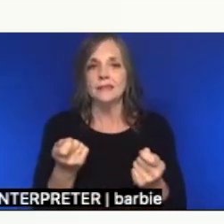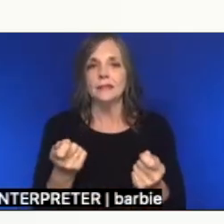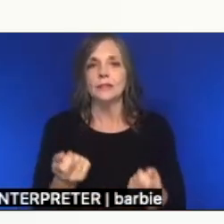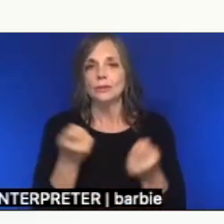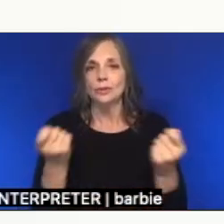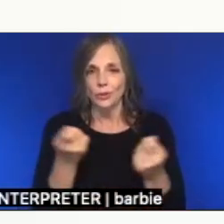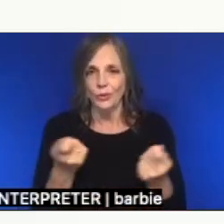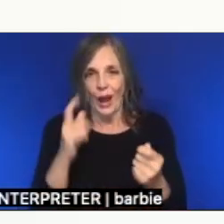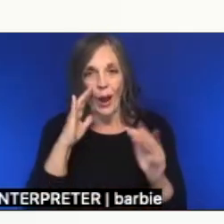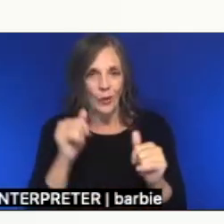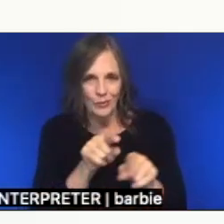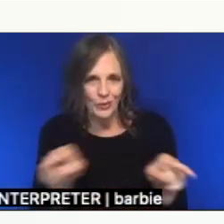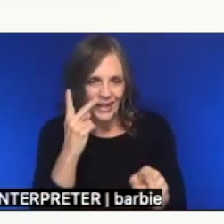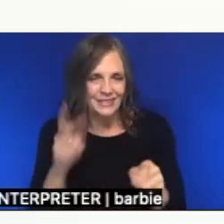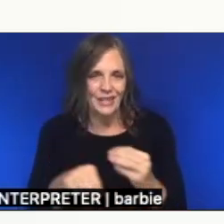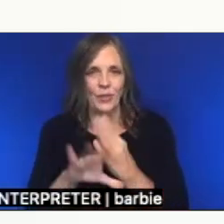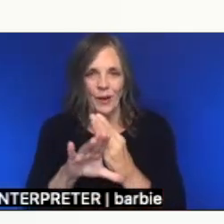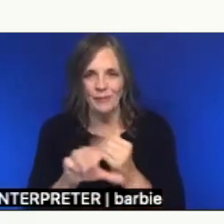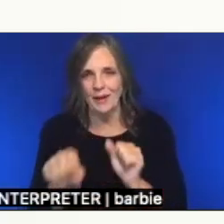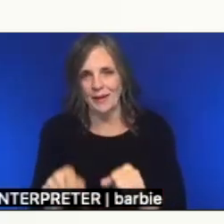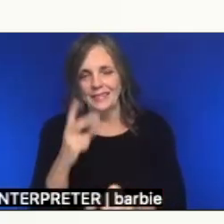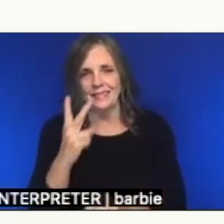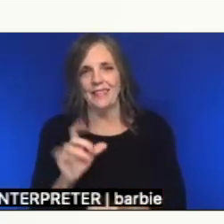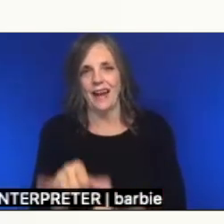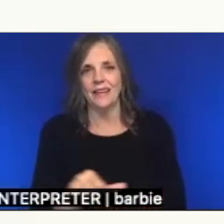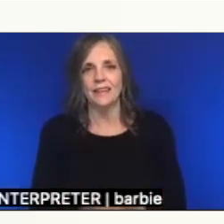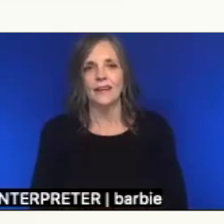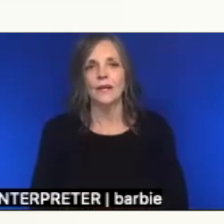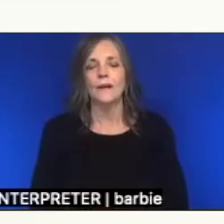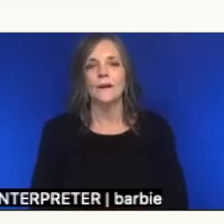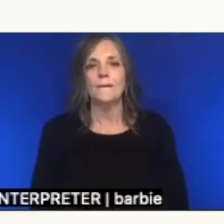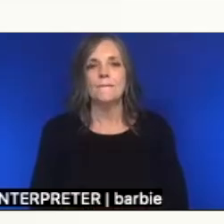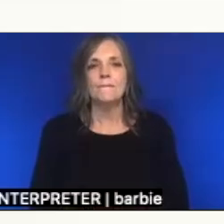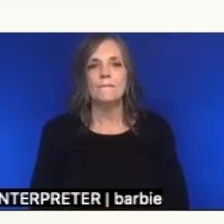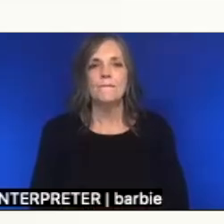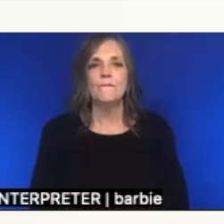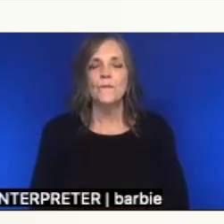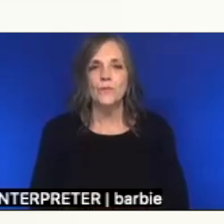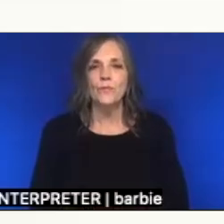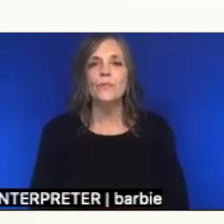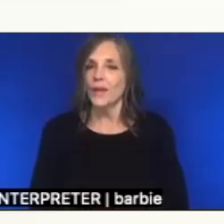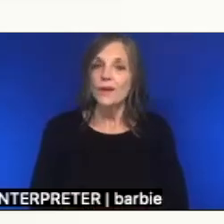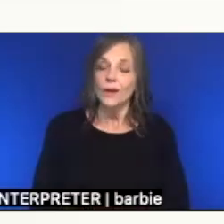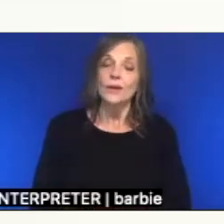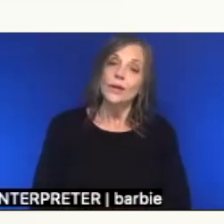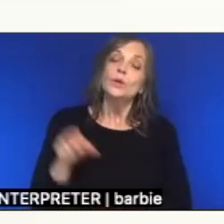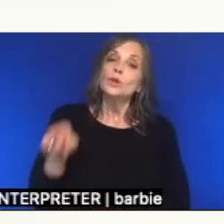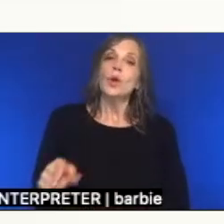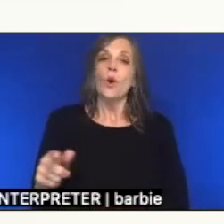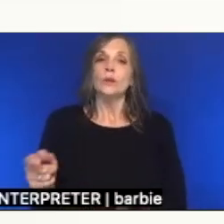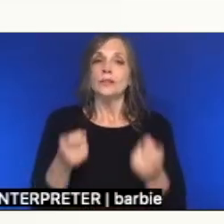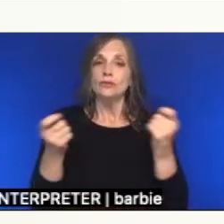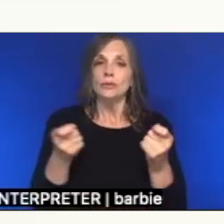you can see it through the webcam and doesn't bother my name there. So for instance, this you need two